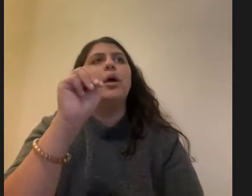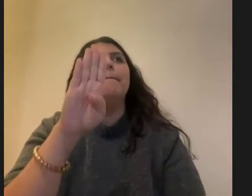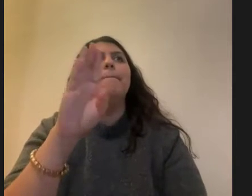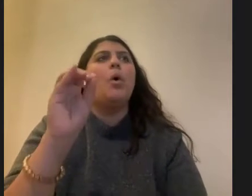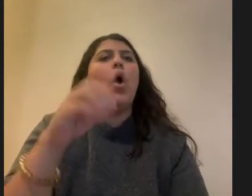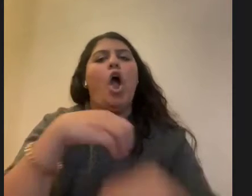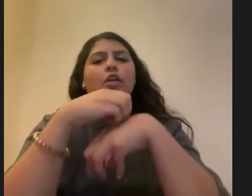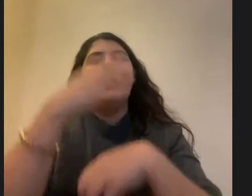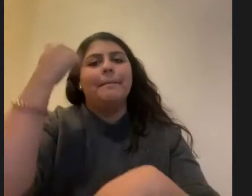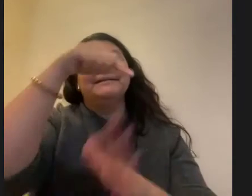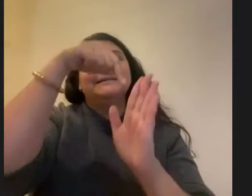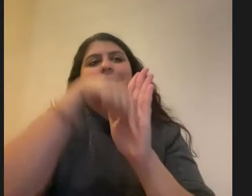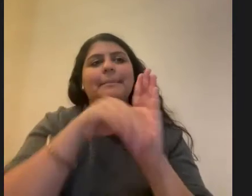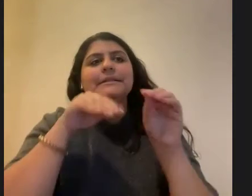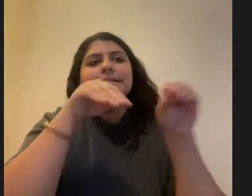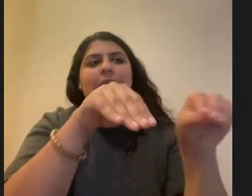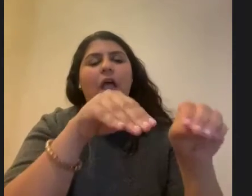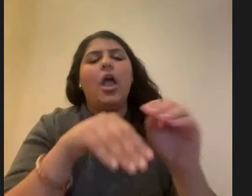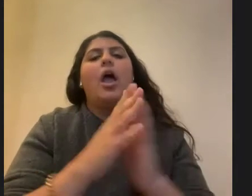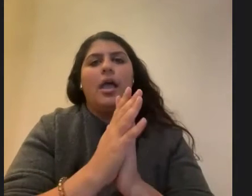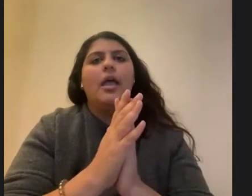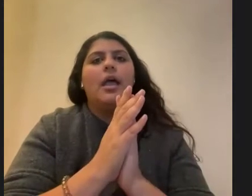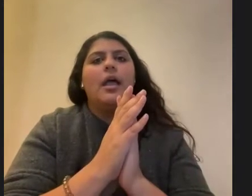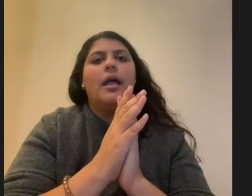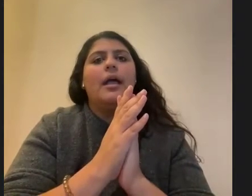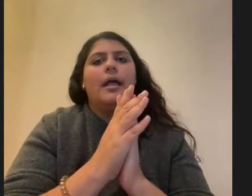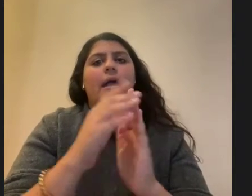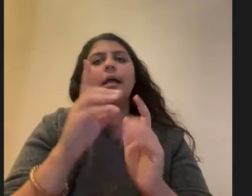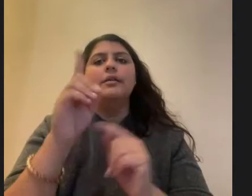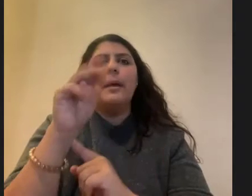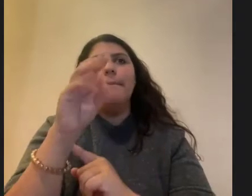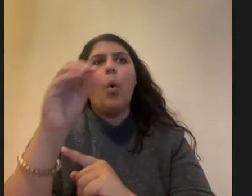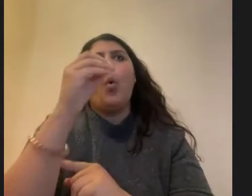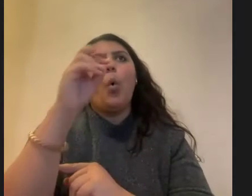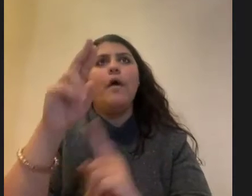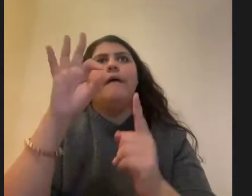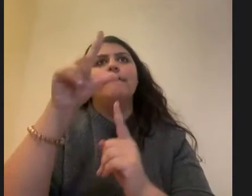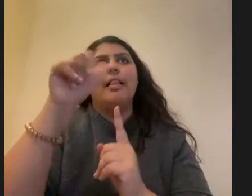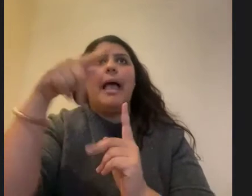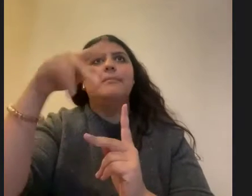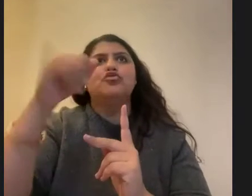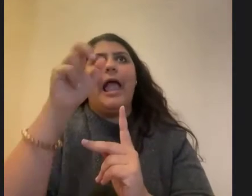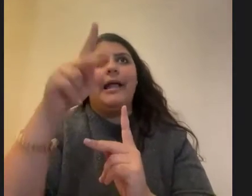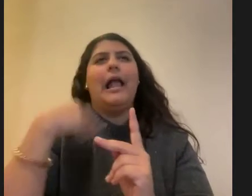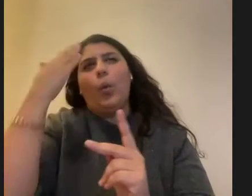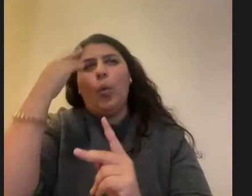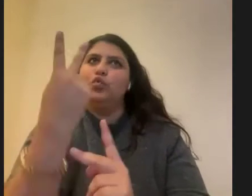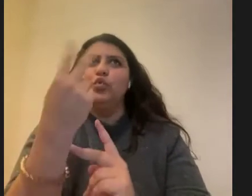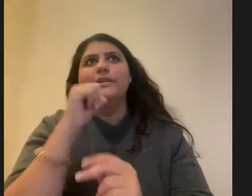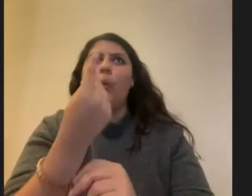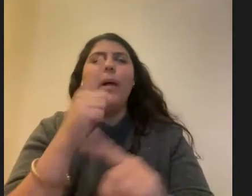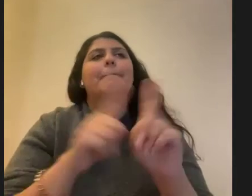Really deep cute. sea octopuses in general. I like the Dumbo or the flapjack. I know that's more than one species, but deep sea